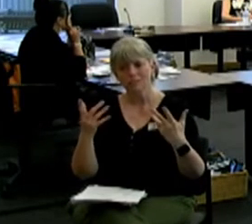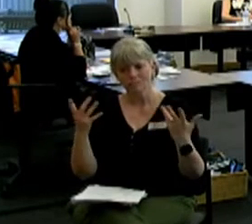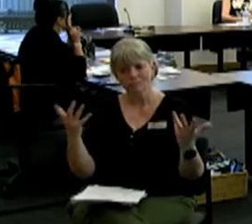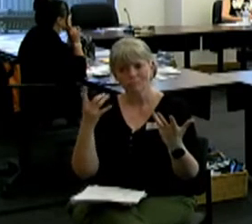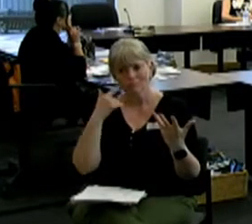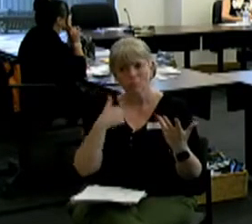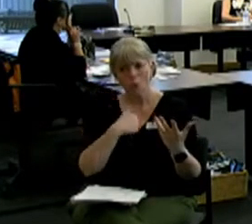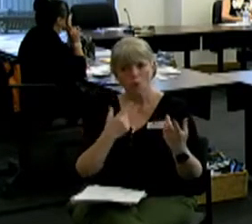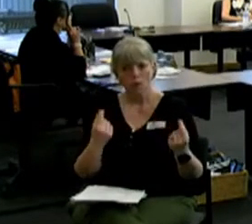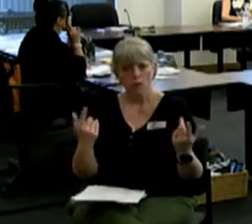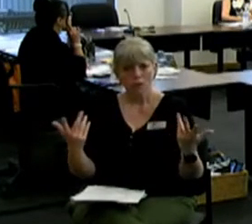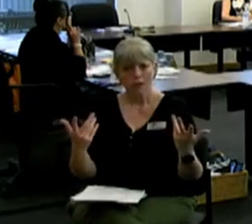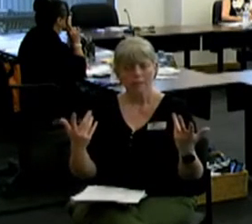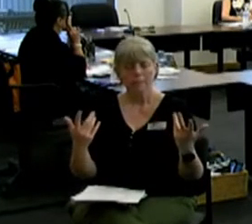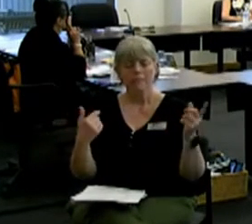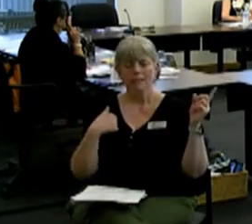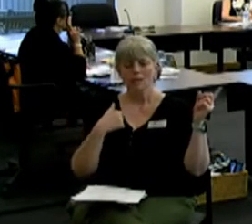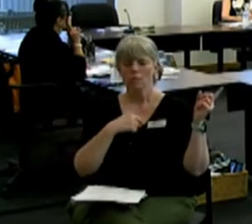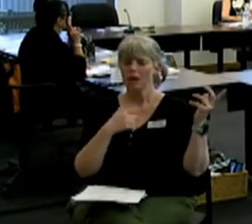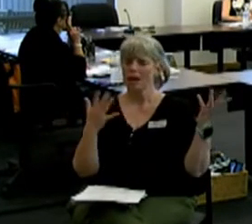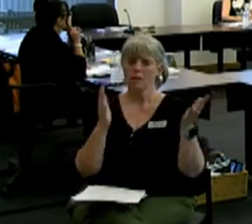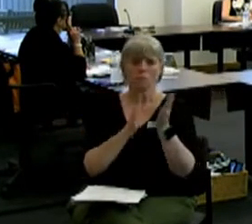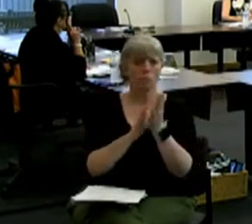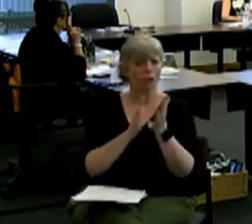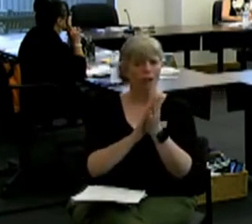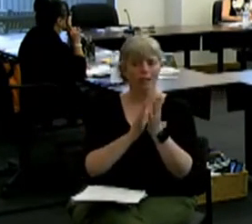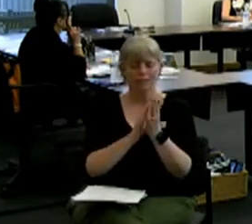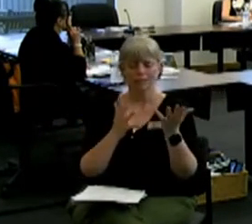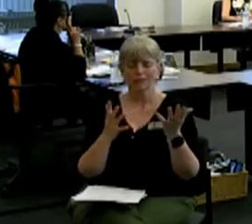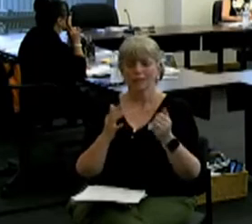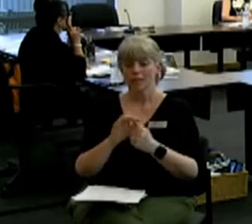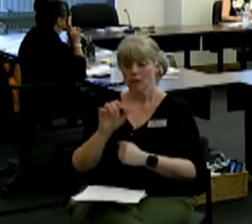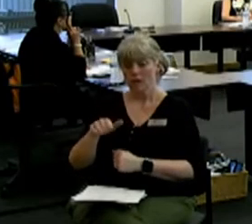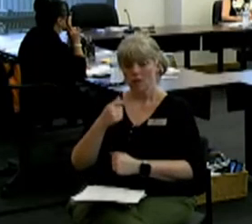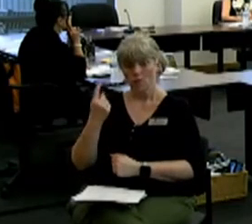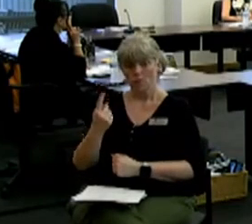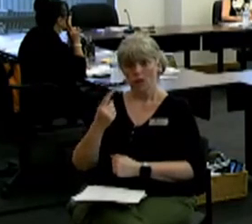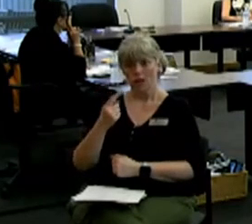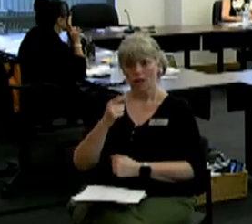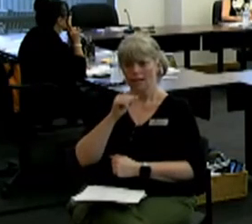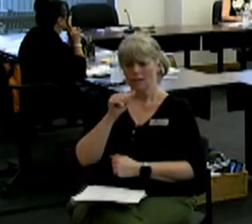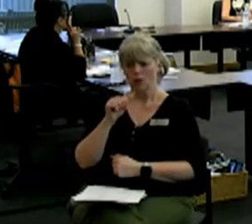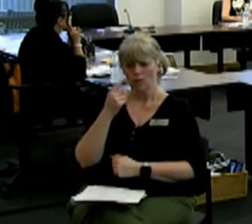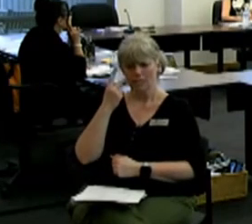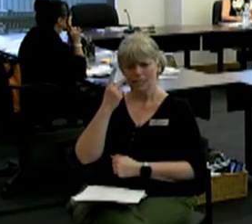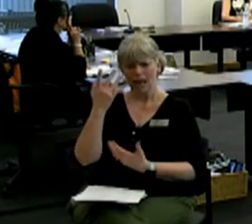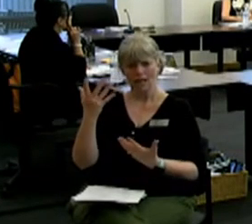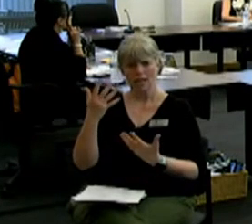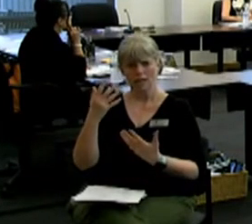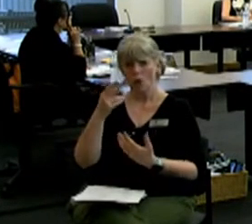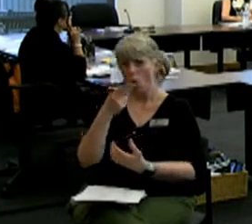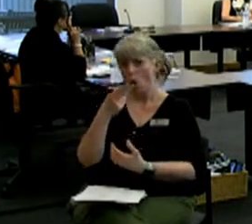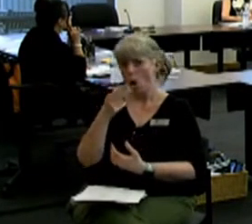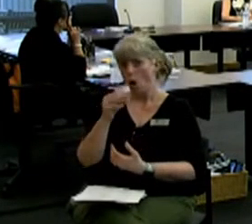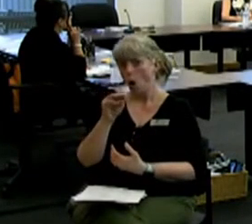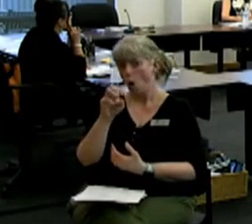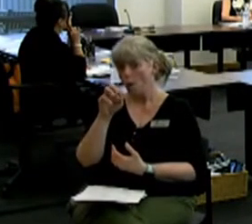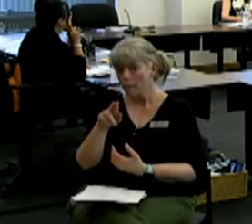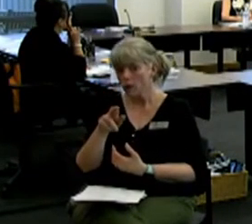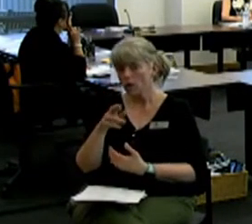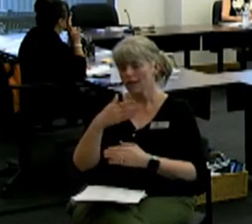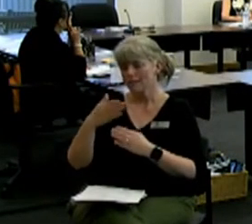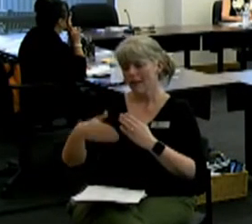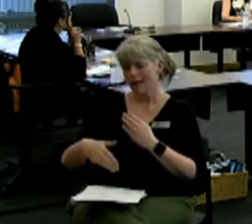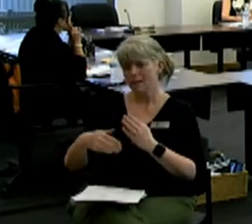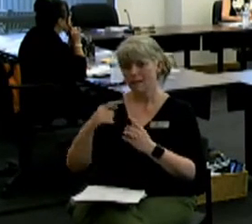doing. It's fun. Yeah, we've done some parades together, I know. Yeah, and there's another one that I don't see on there that's coming up in Homer that's at the end